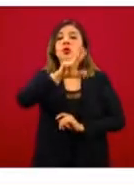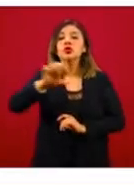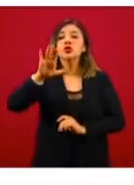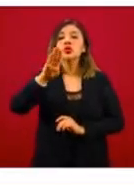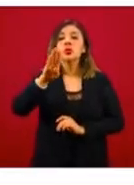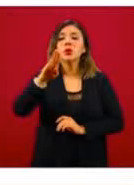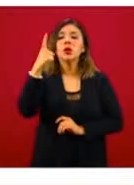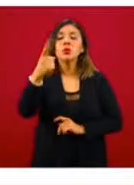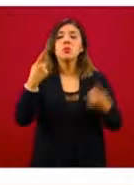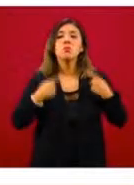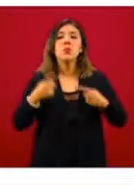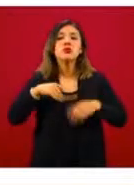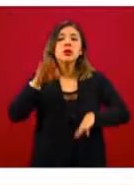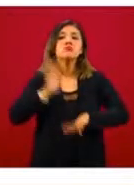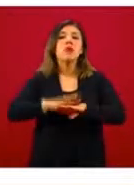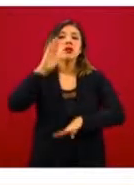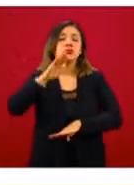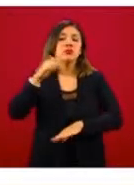4.2%, representing